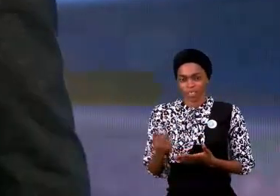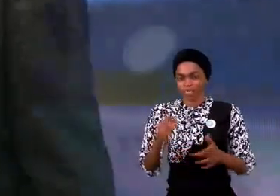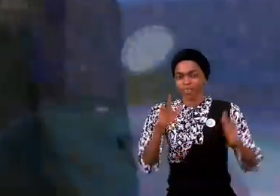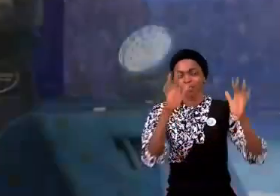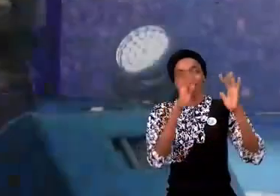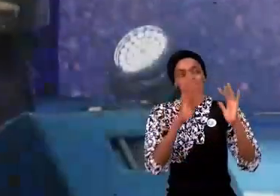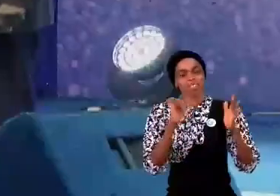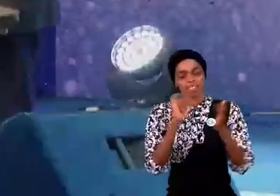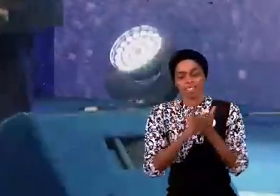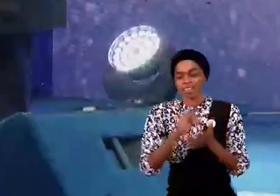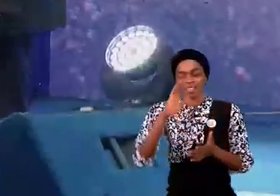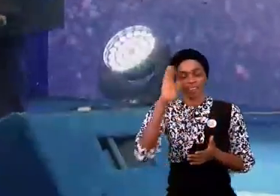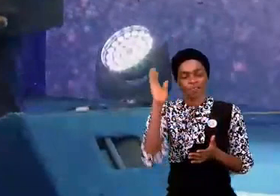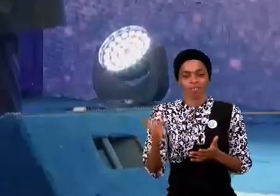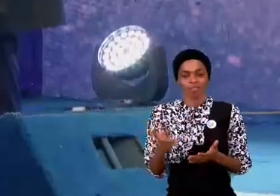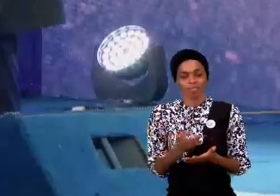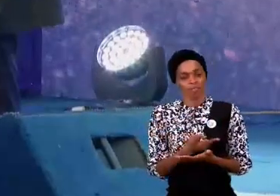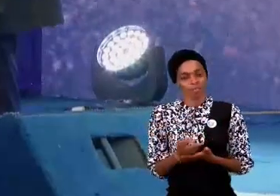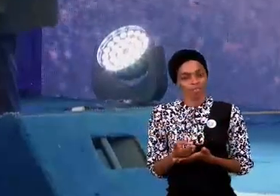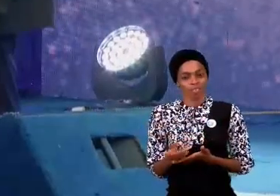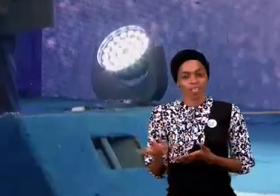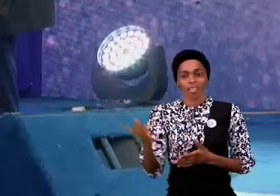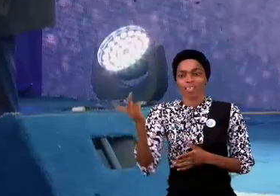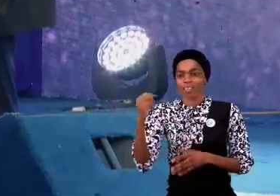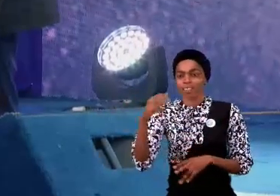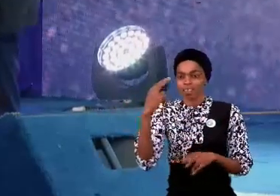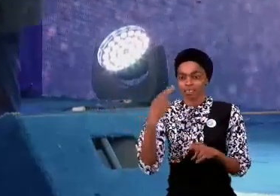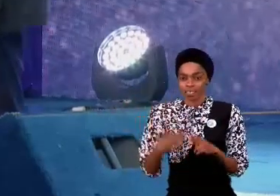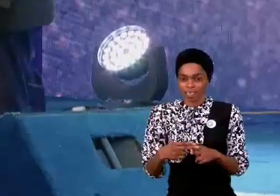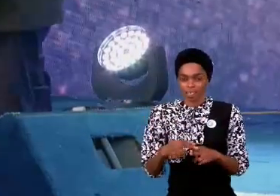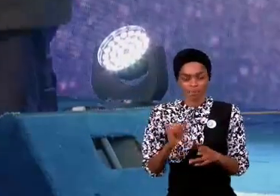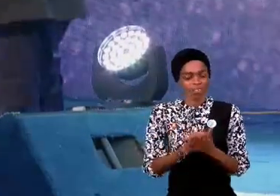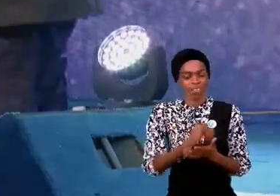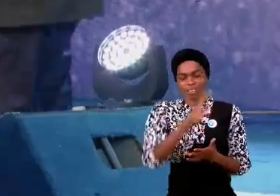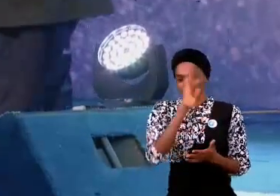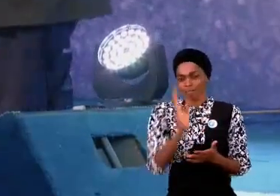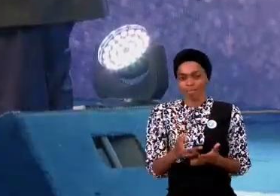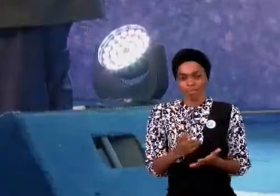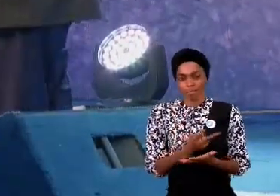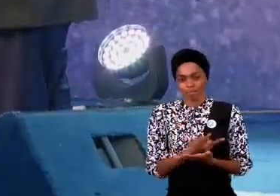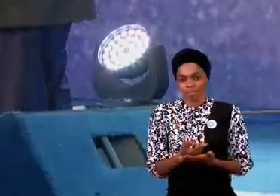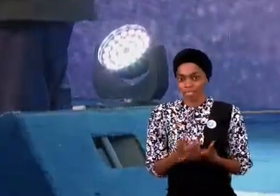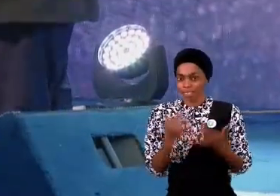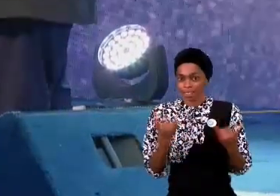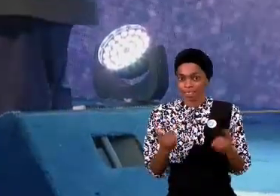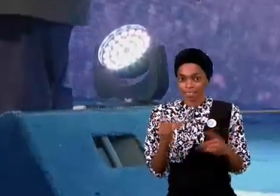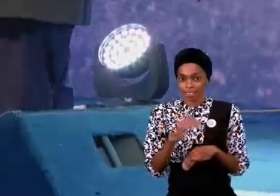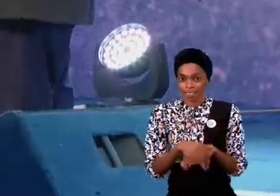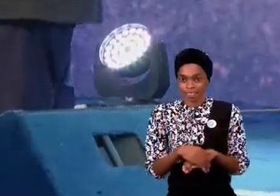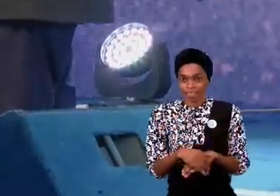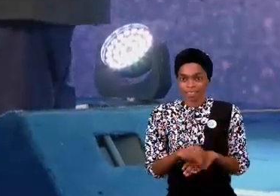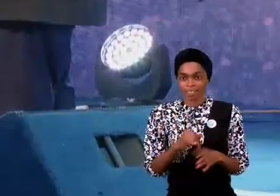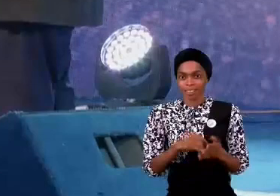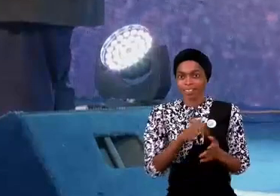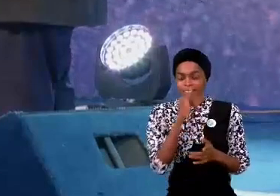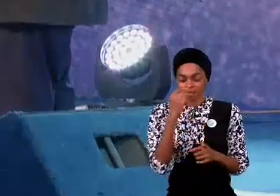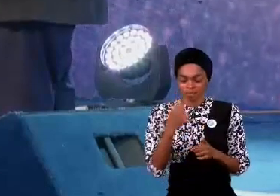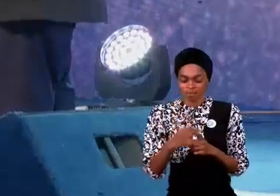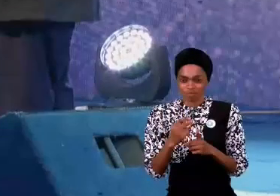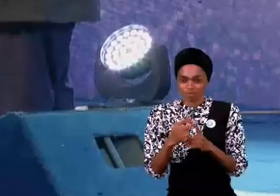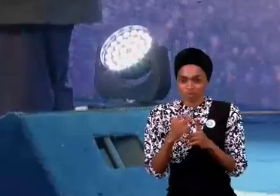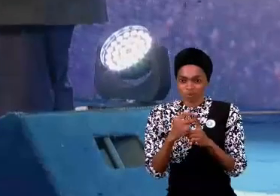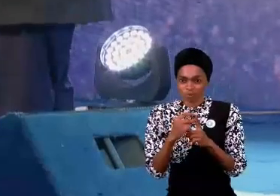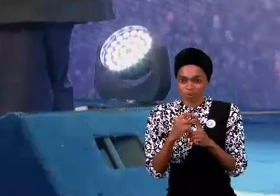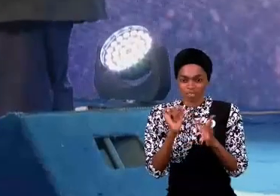is the word that never fails, the word from heaven, the word into our heart,